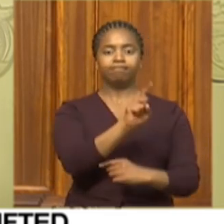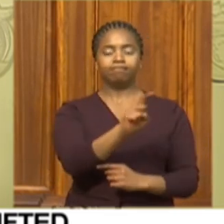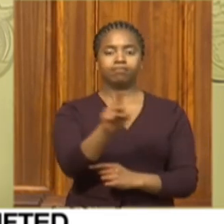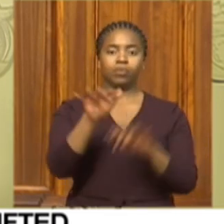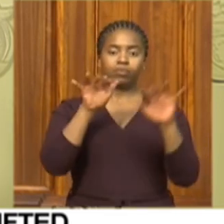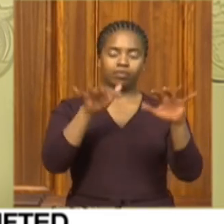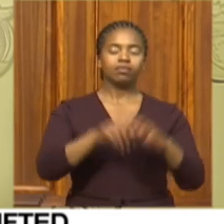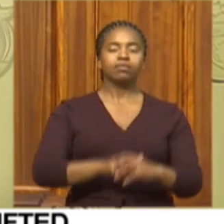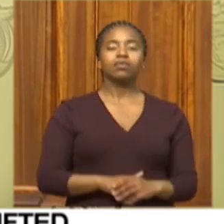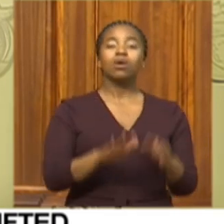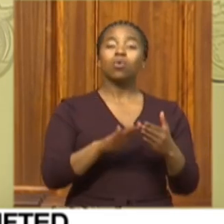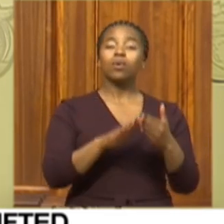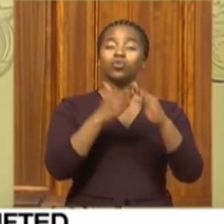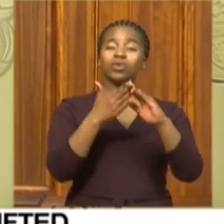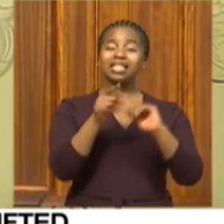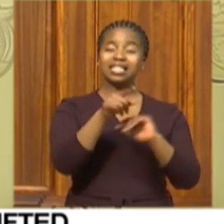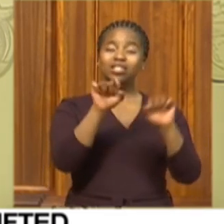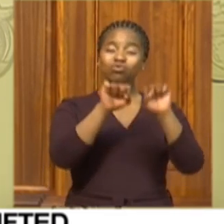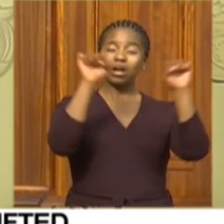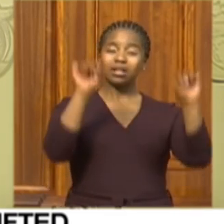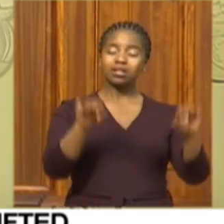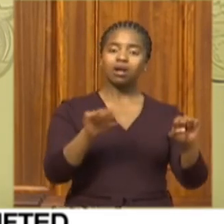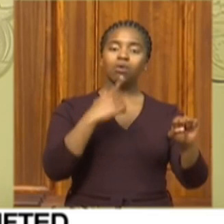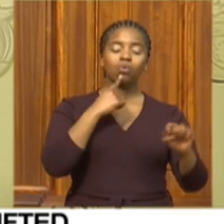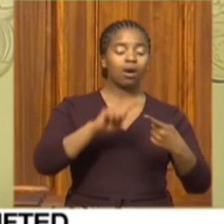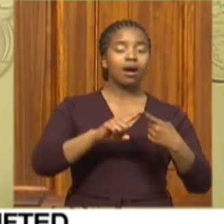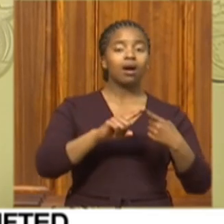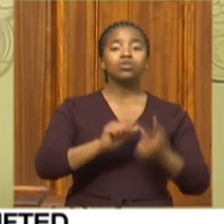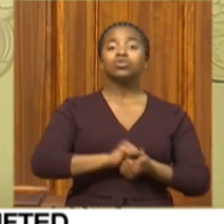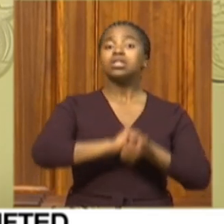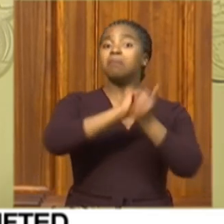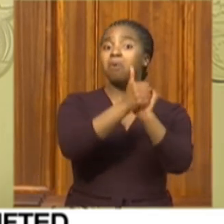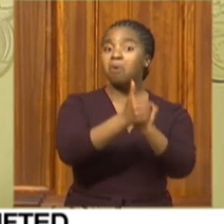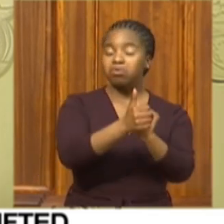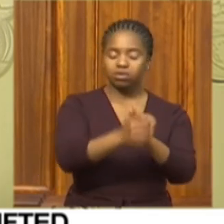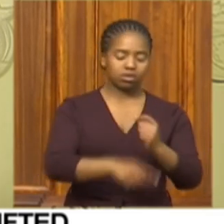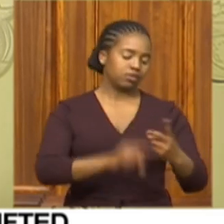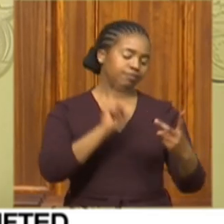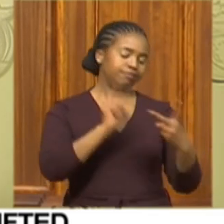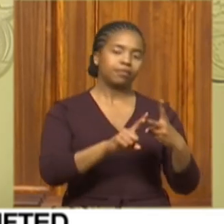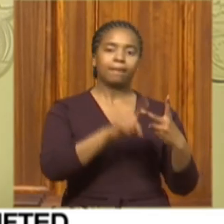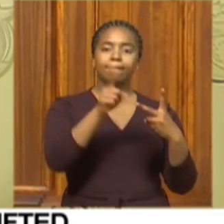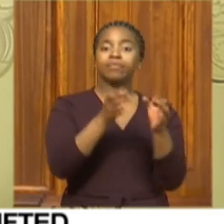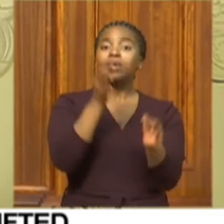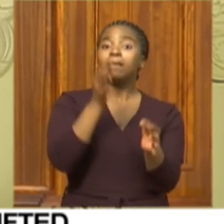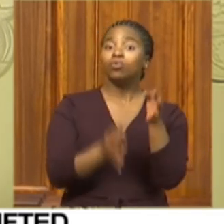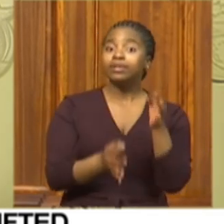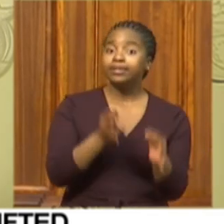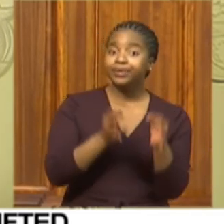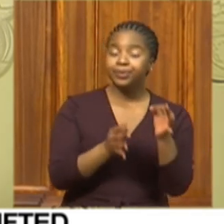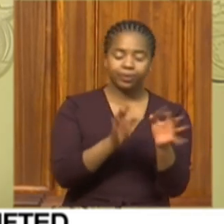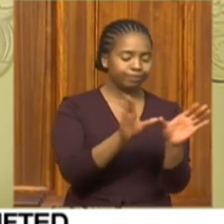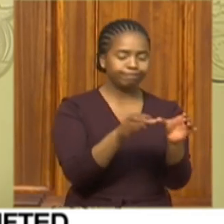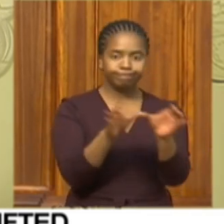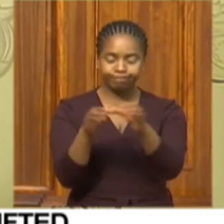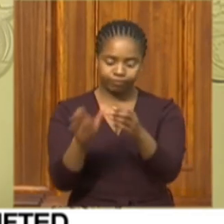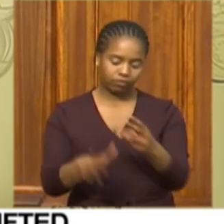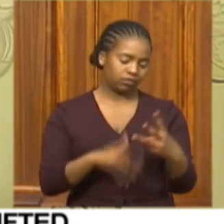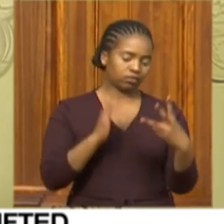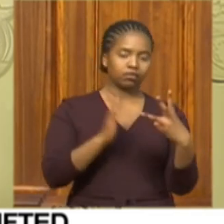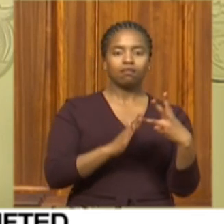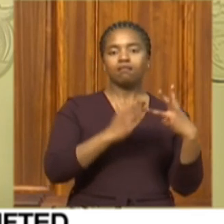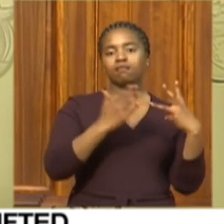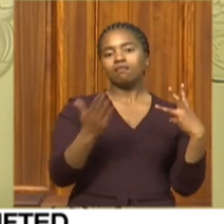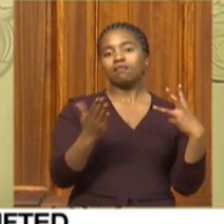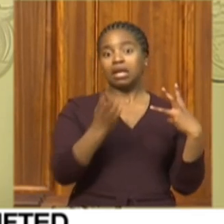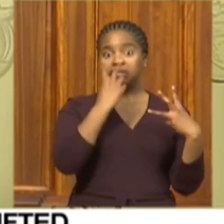These community structures include sporting organizations, political parties. I've